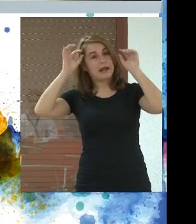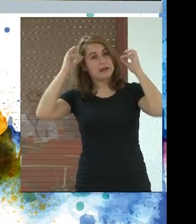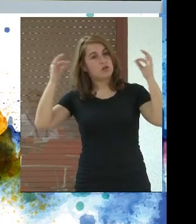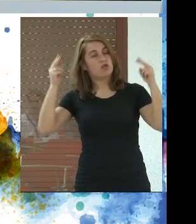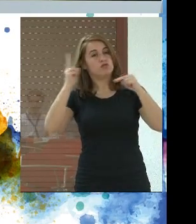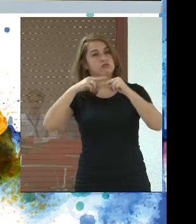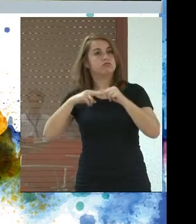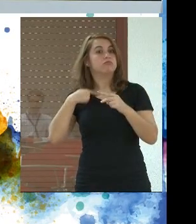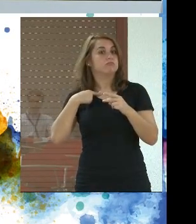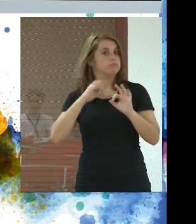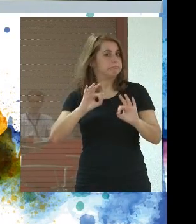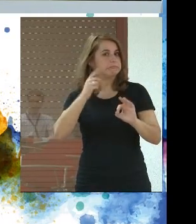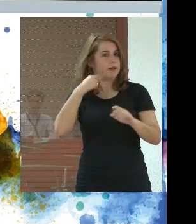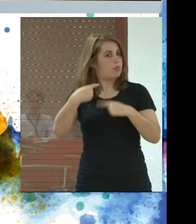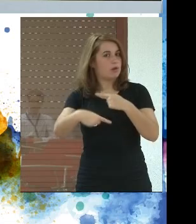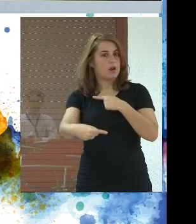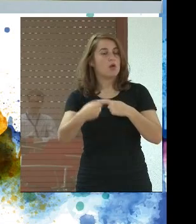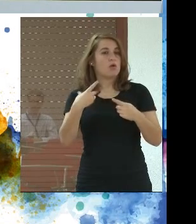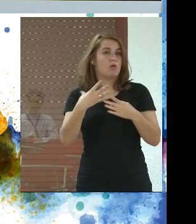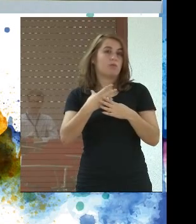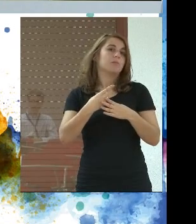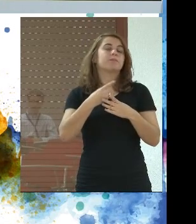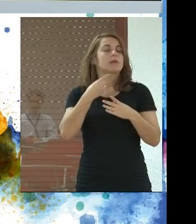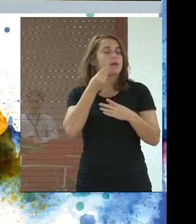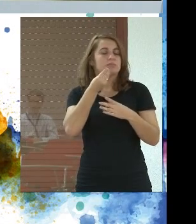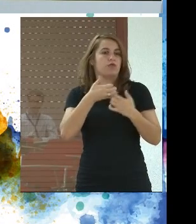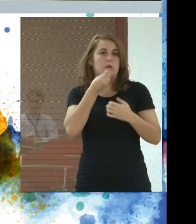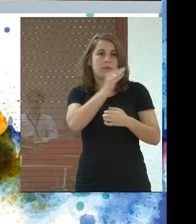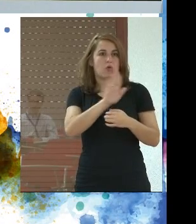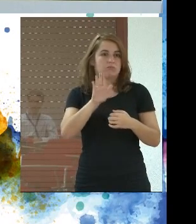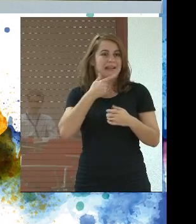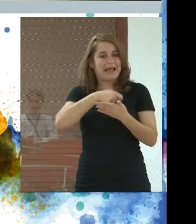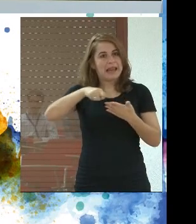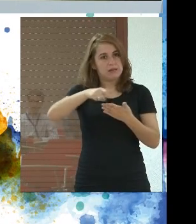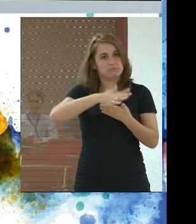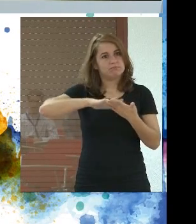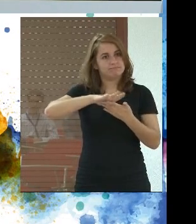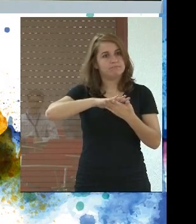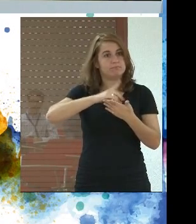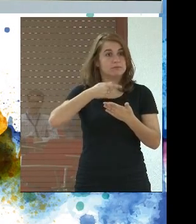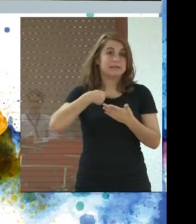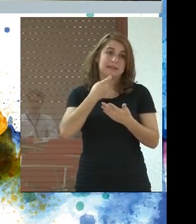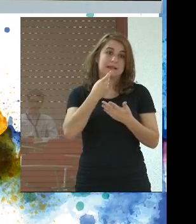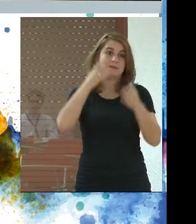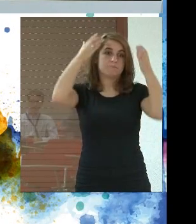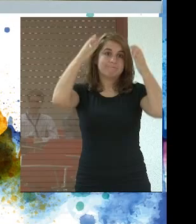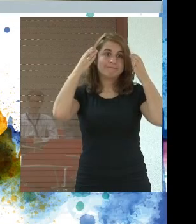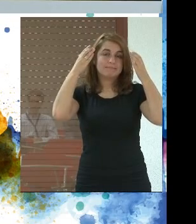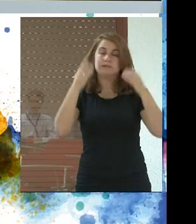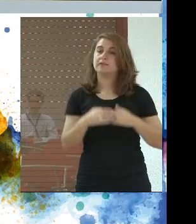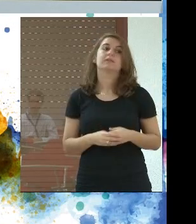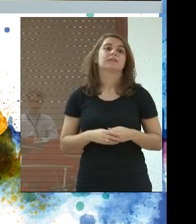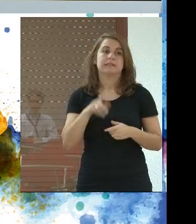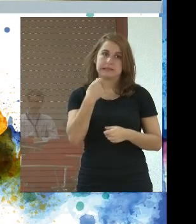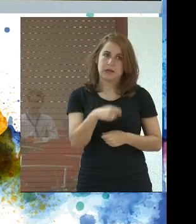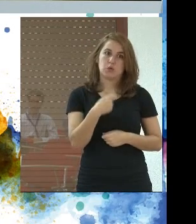we change helmet to move the wheelchair, but we need a helmet that will be able to do both things at the same,